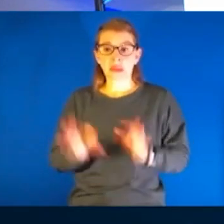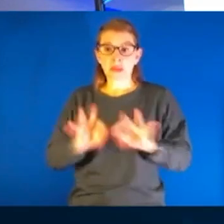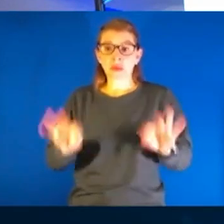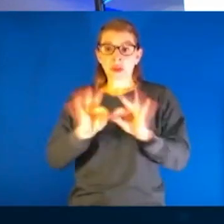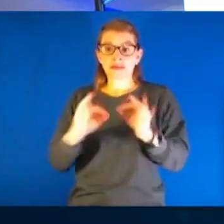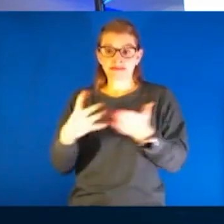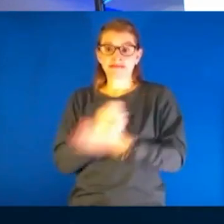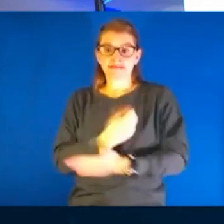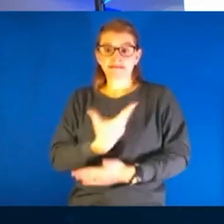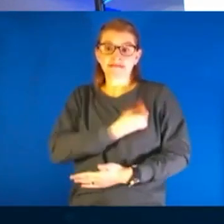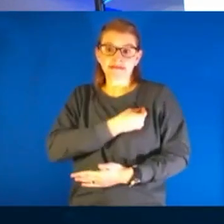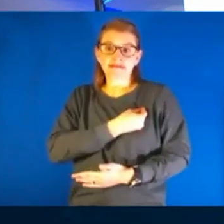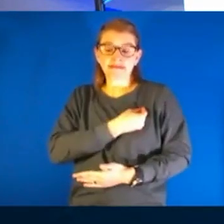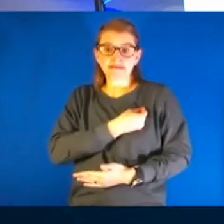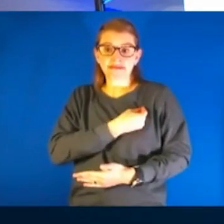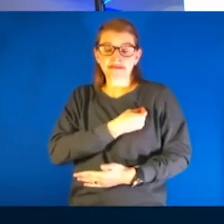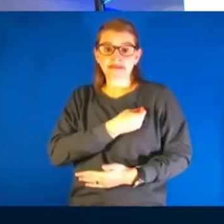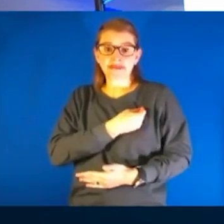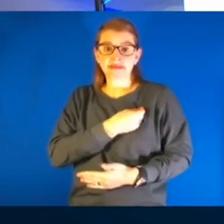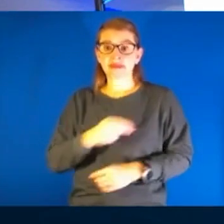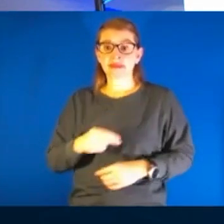Other questions?